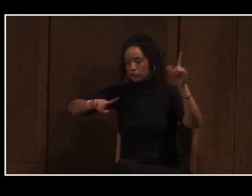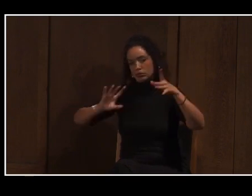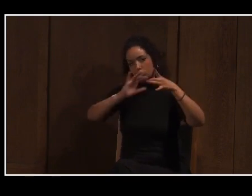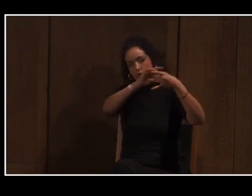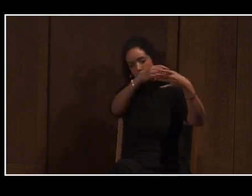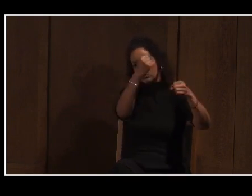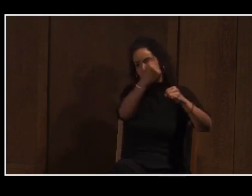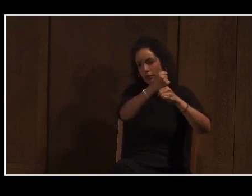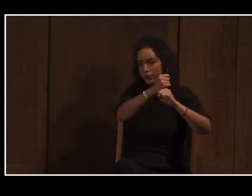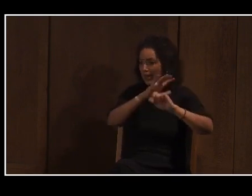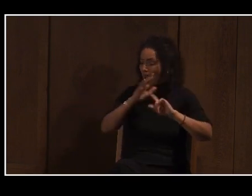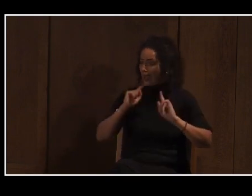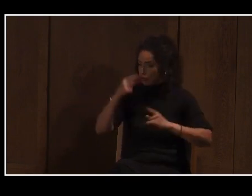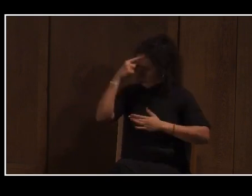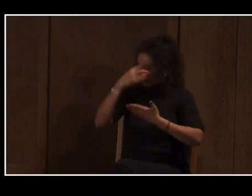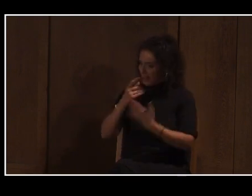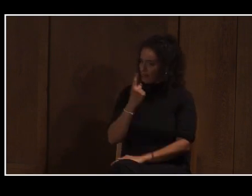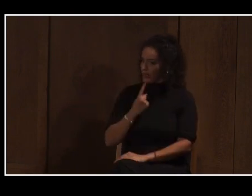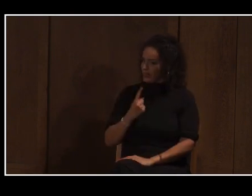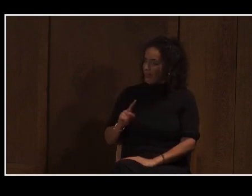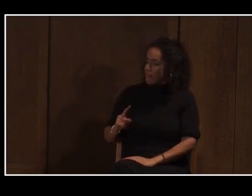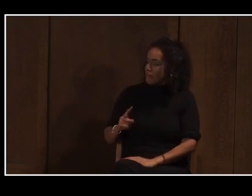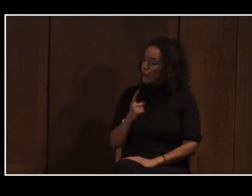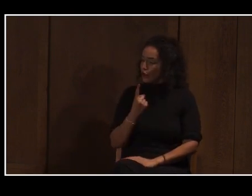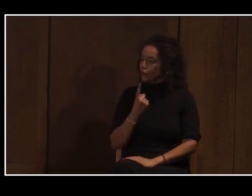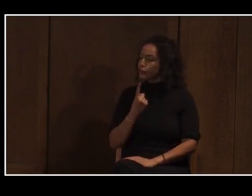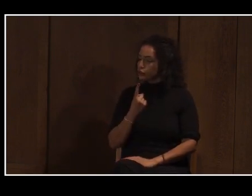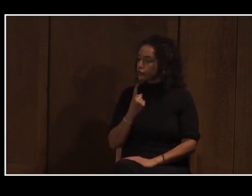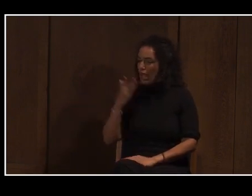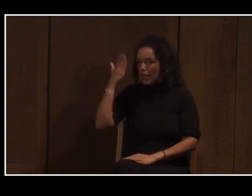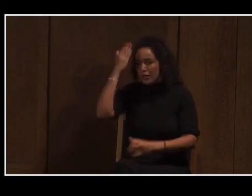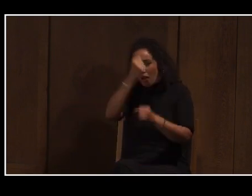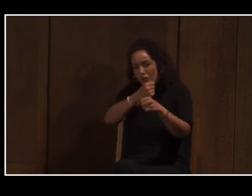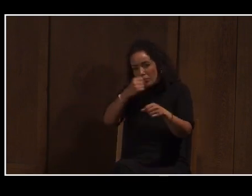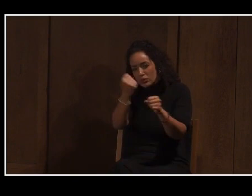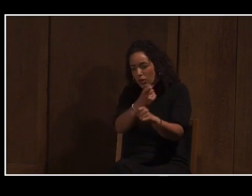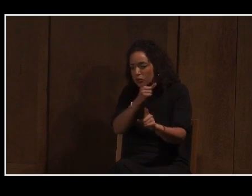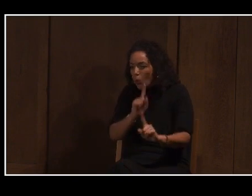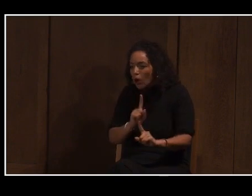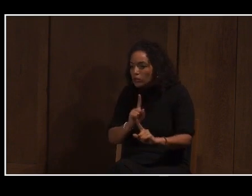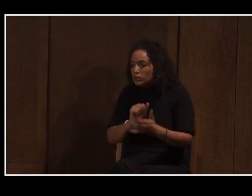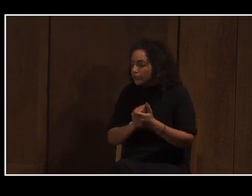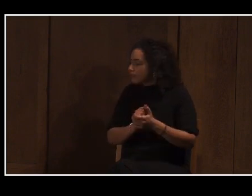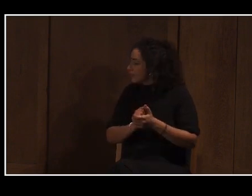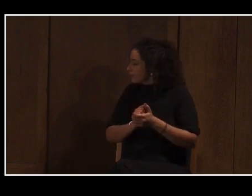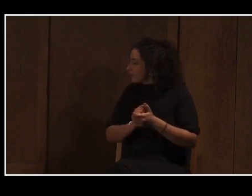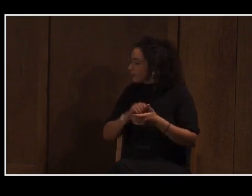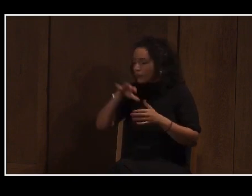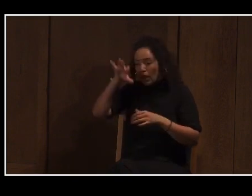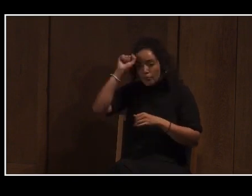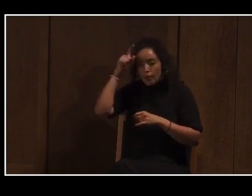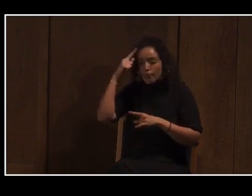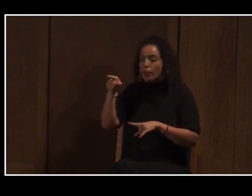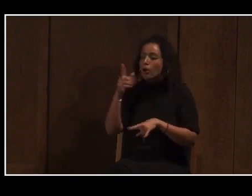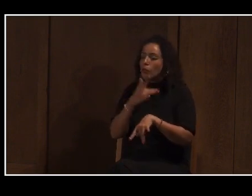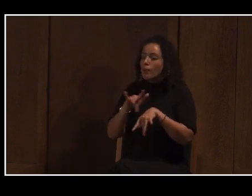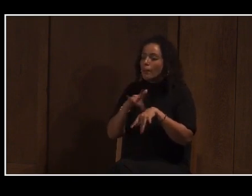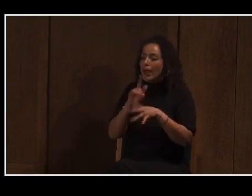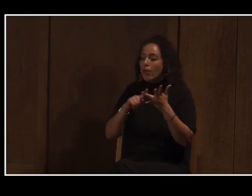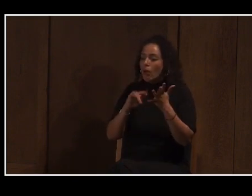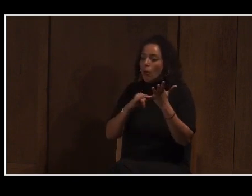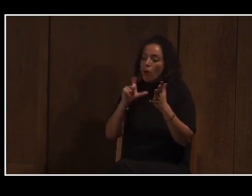convince anybody else? And one of I remember a line in De Profundis from Oscar Wilde that talks about that.